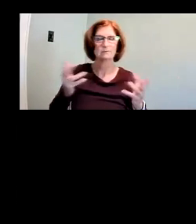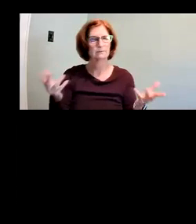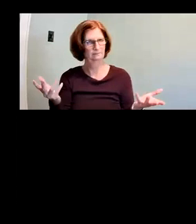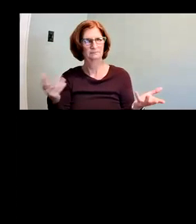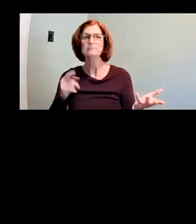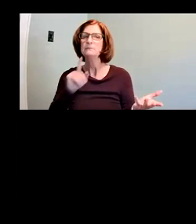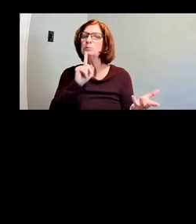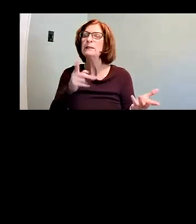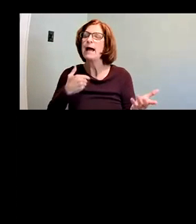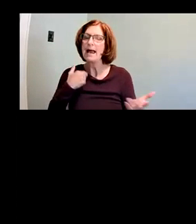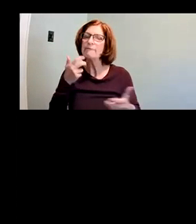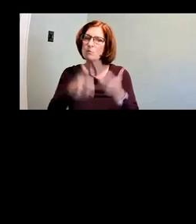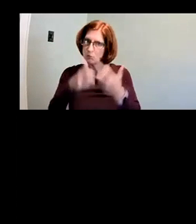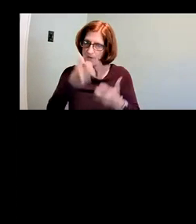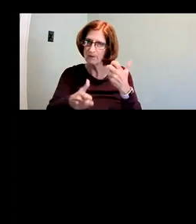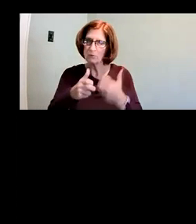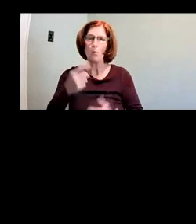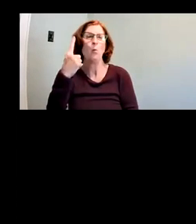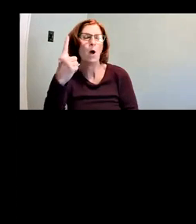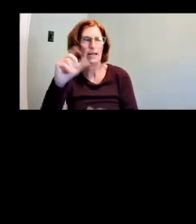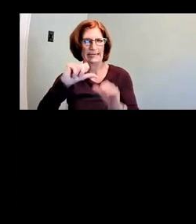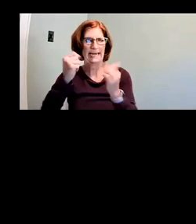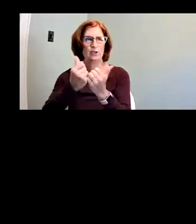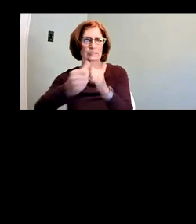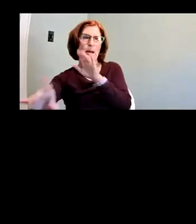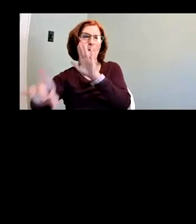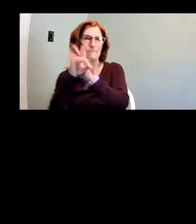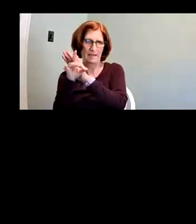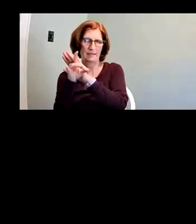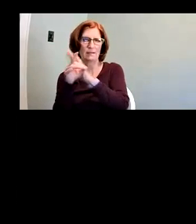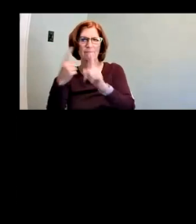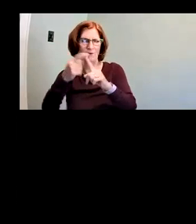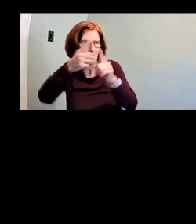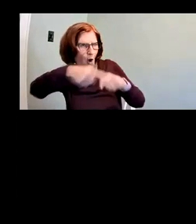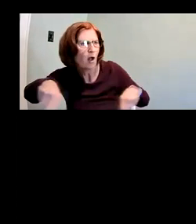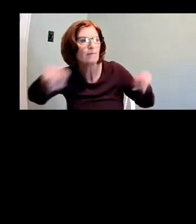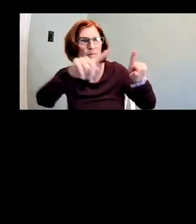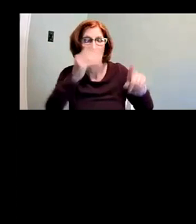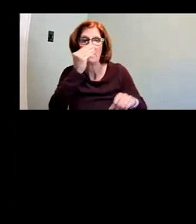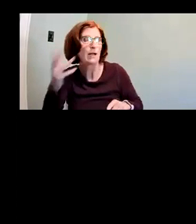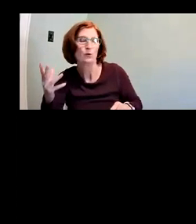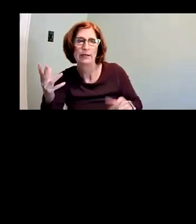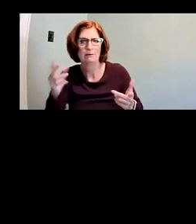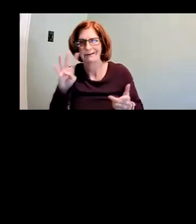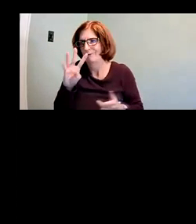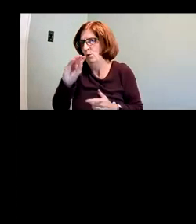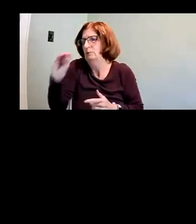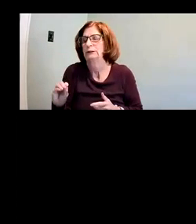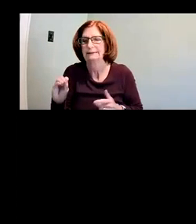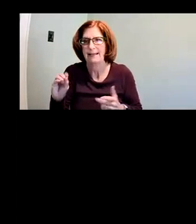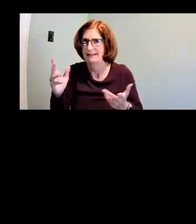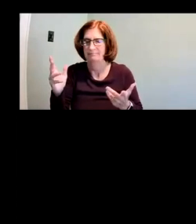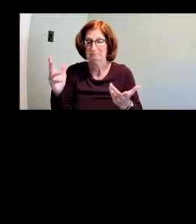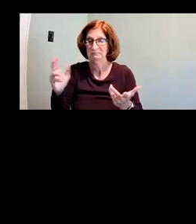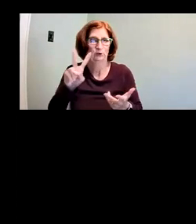a problem when one agency is chosen over another. I don't care if it's 4% of the pot, I don't care if